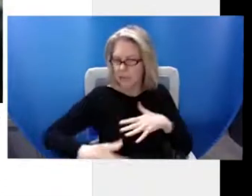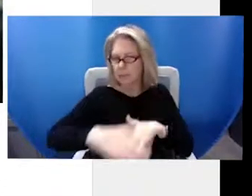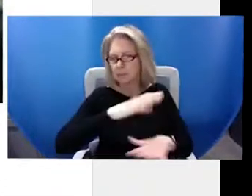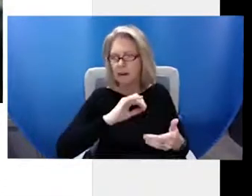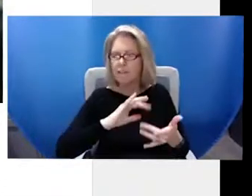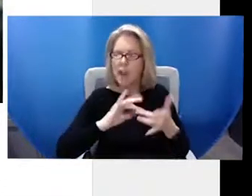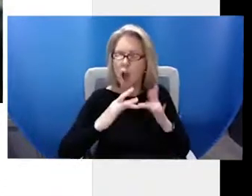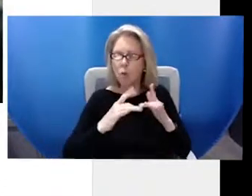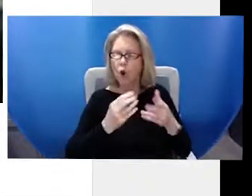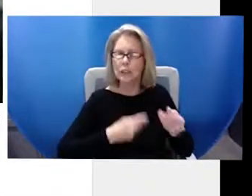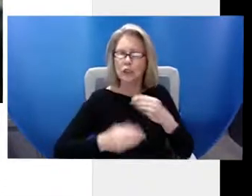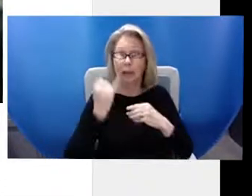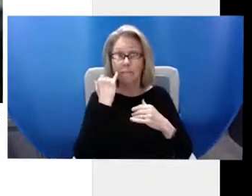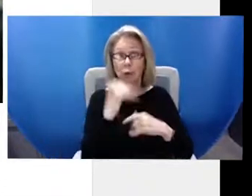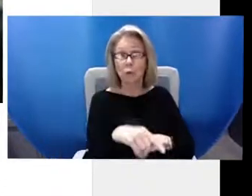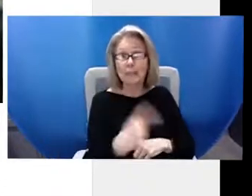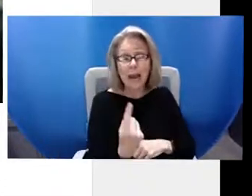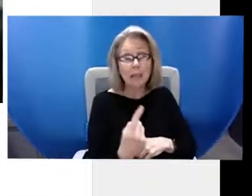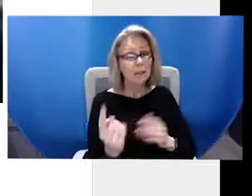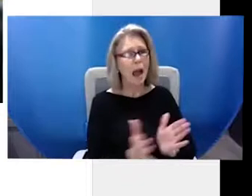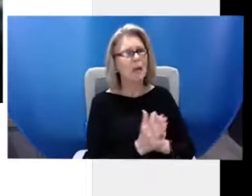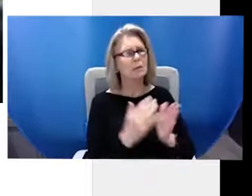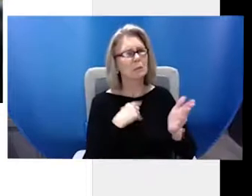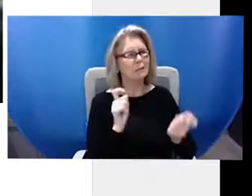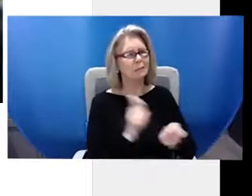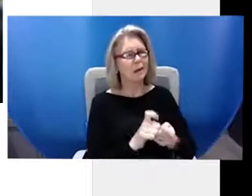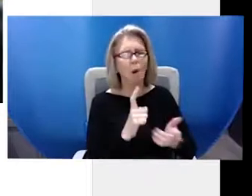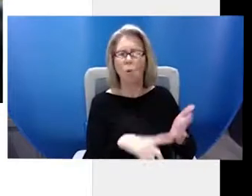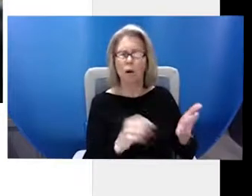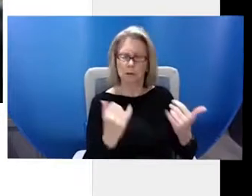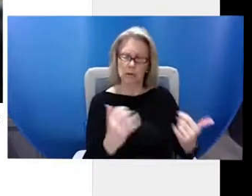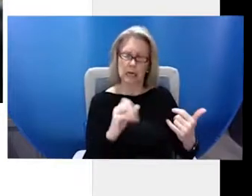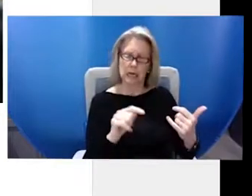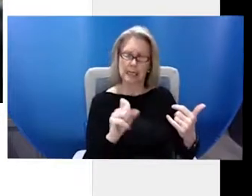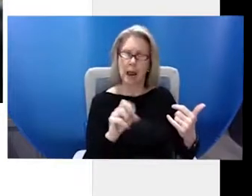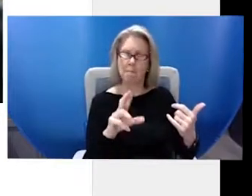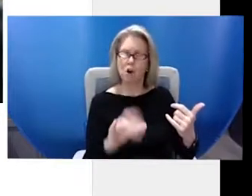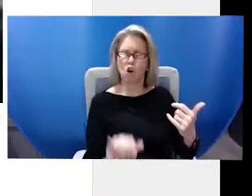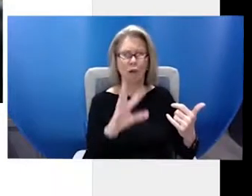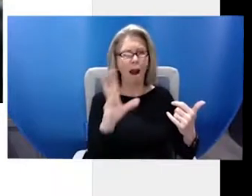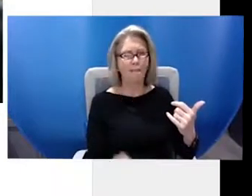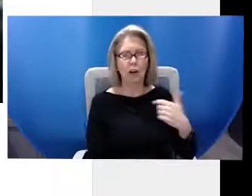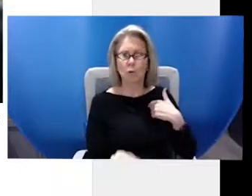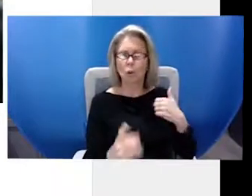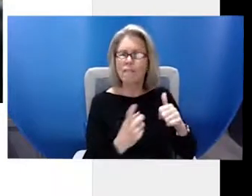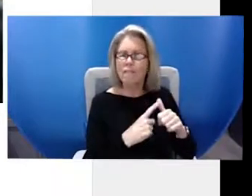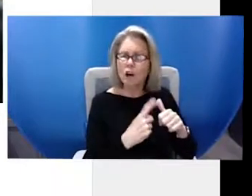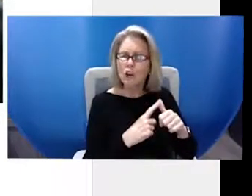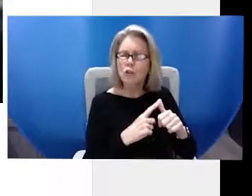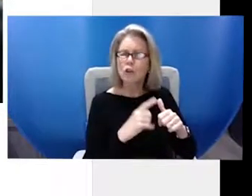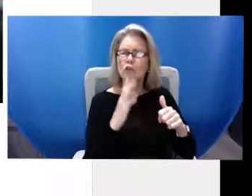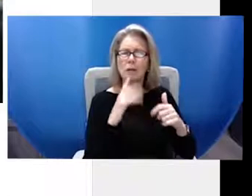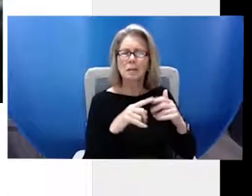networks and exchange. If today someone asks me what exactly is contemporary Africa, I will first